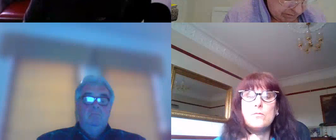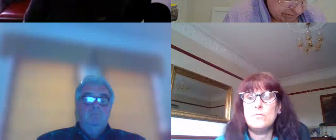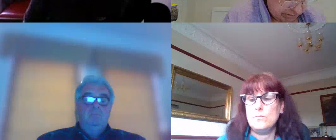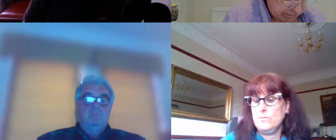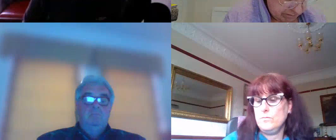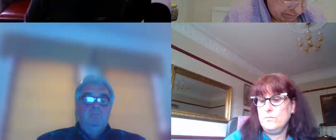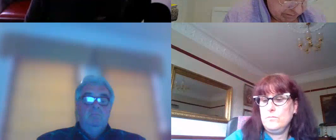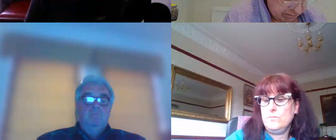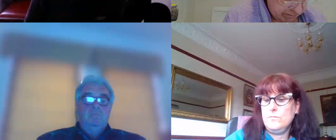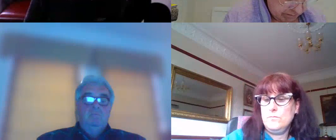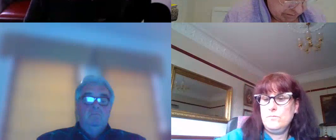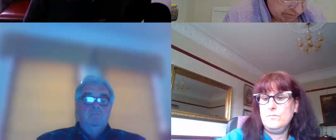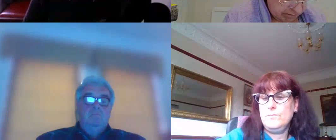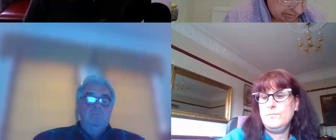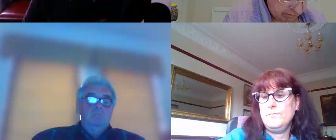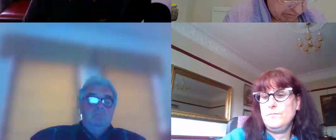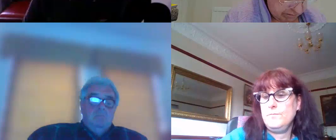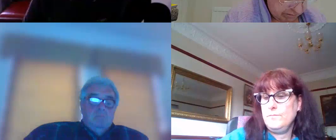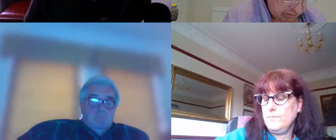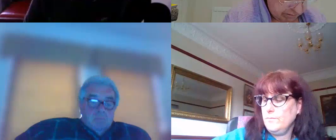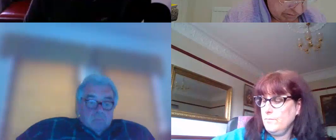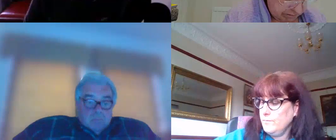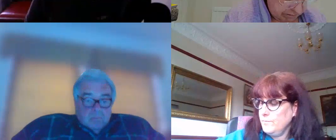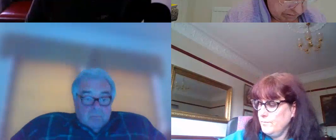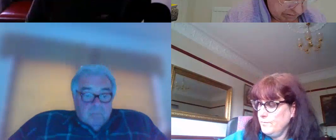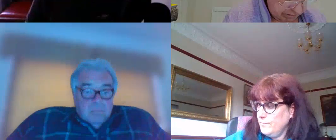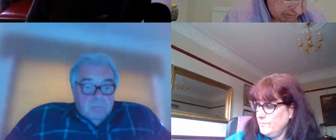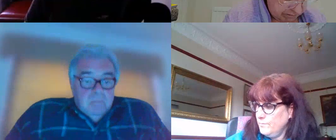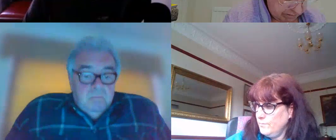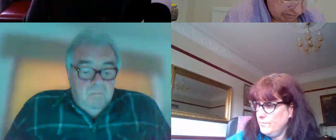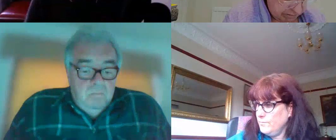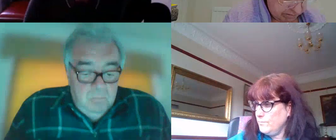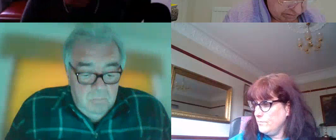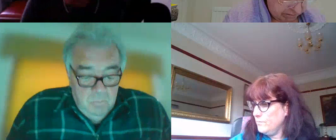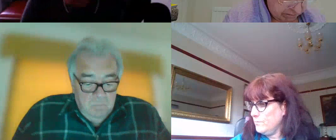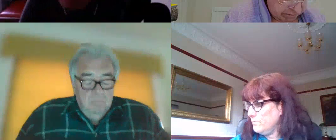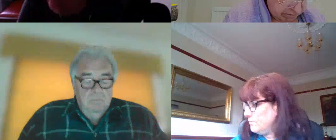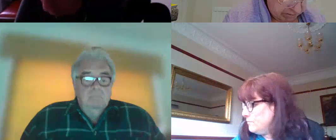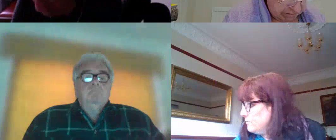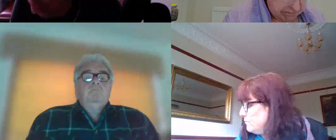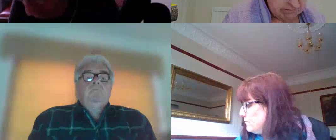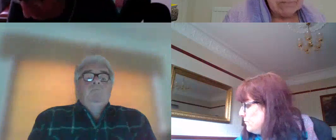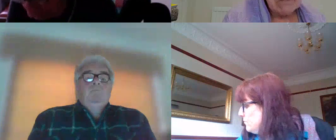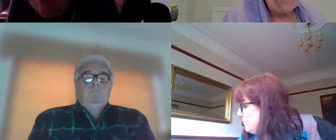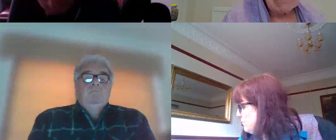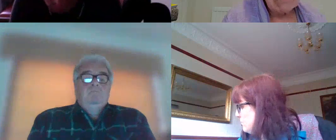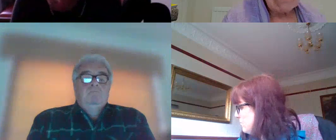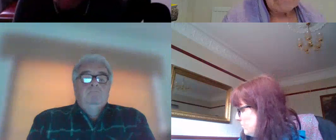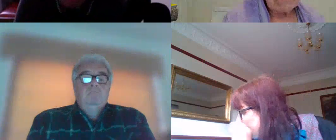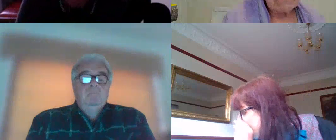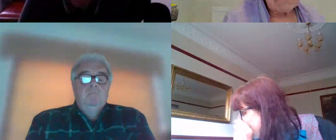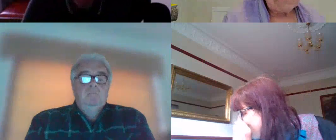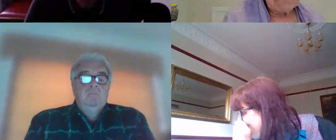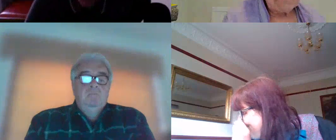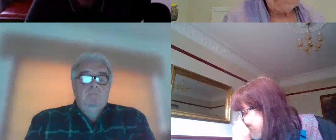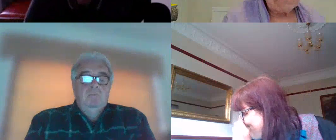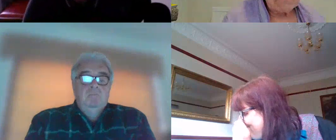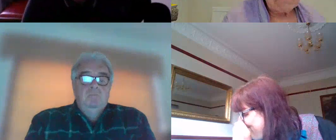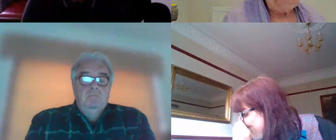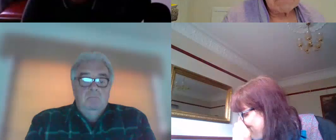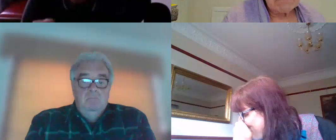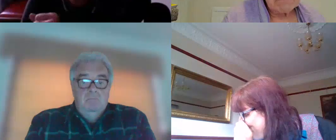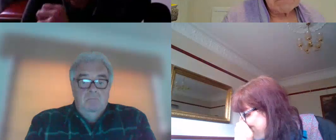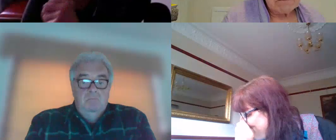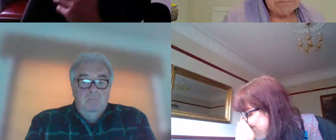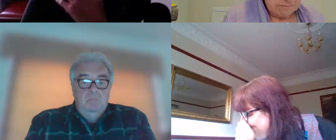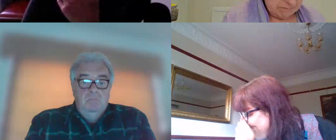sense of what to expect on the count day on the Friday. So you'll get a demonstration of the various stages. So